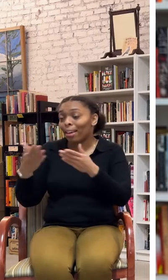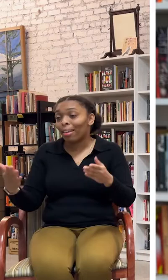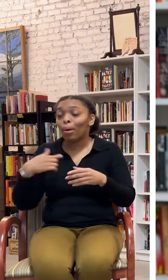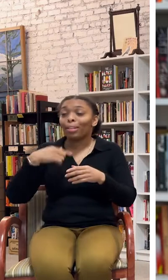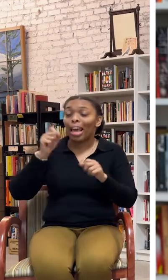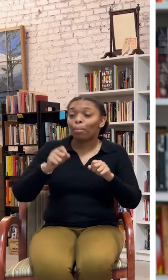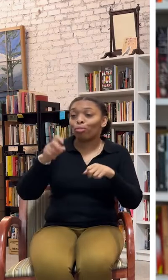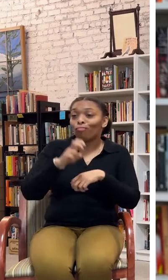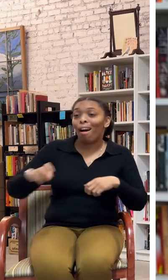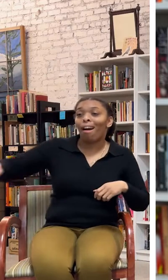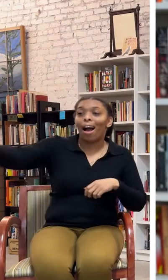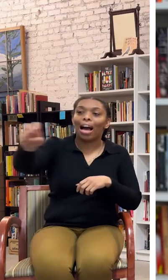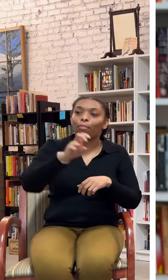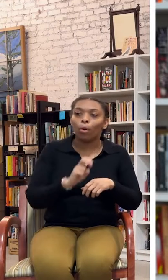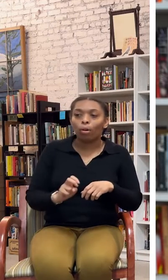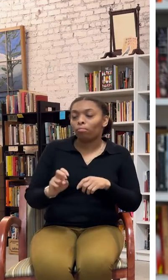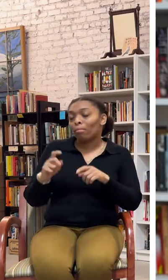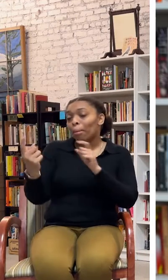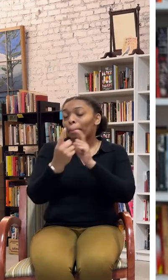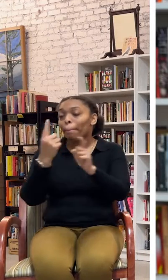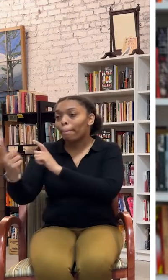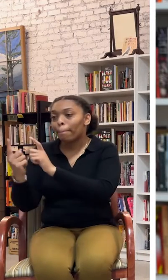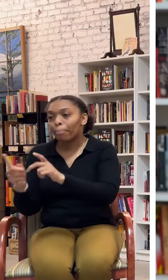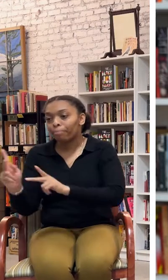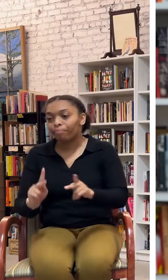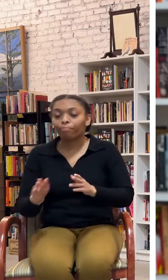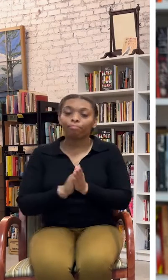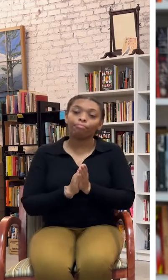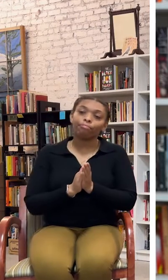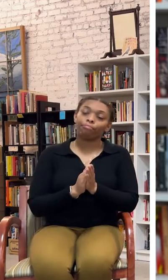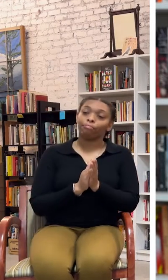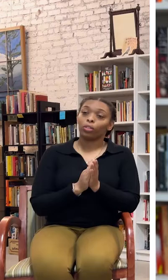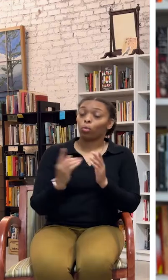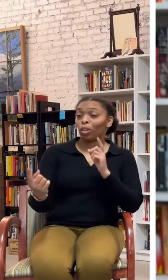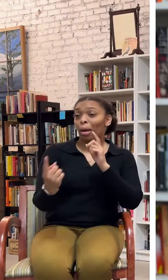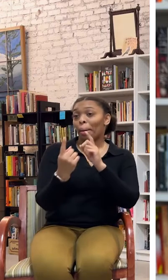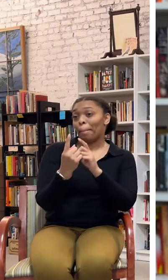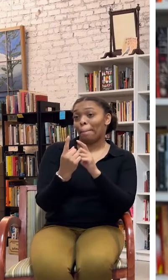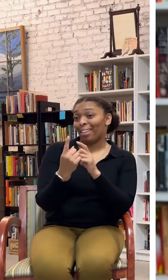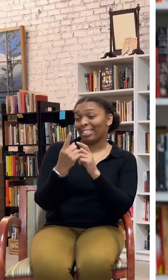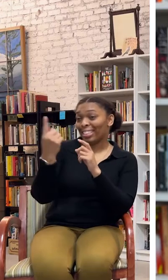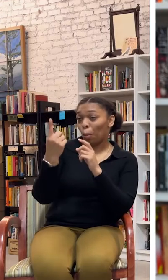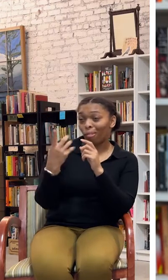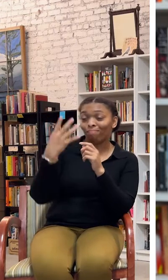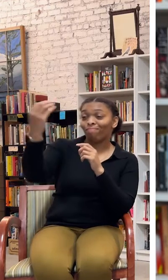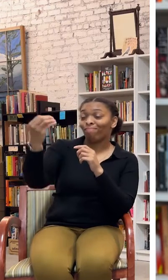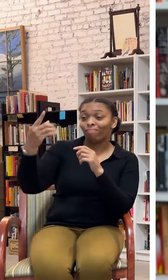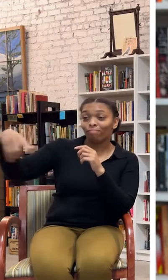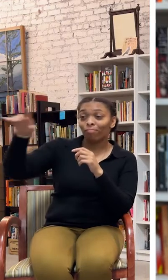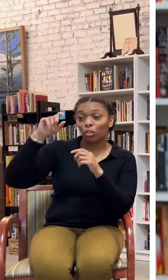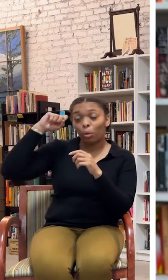places and talk to people I never would have imagined, whether it was somebody outside the D on 170 in the concourse, to